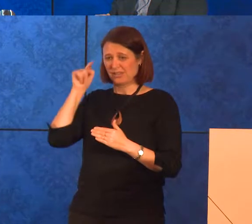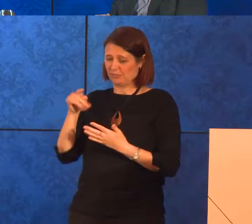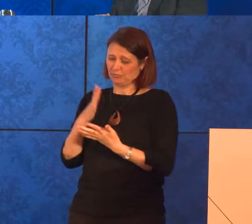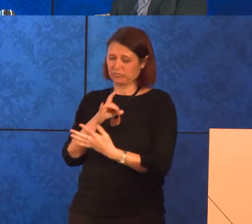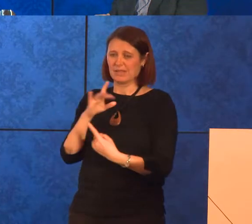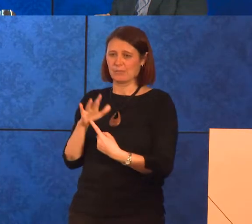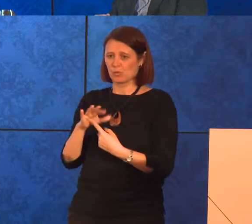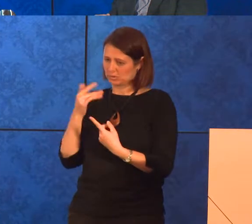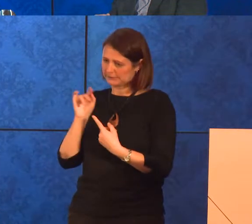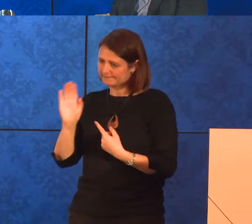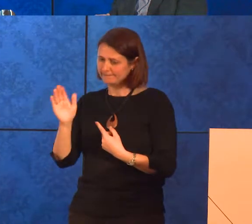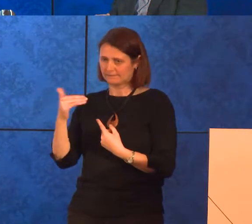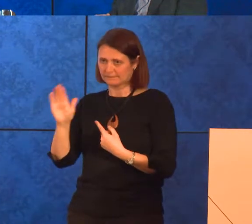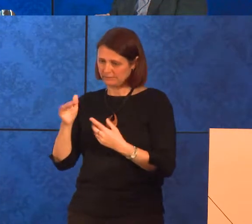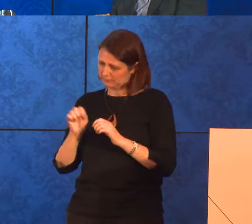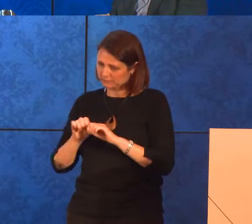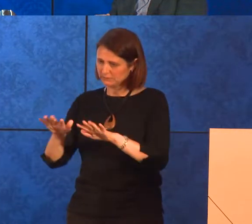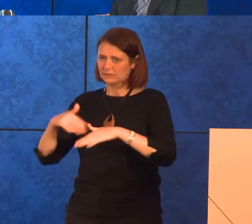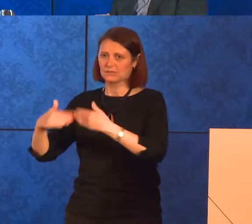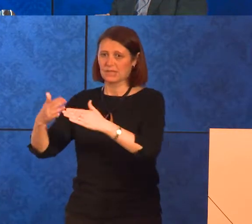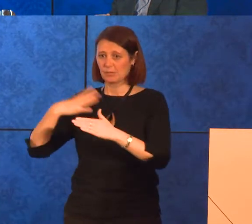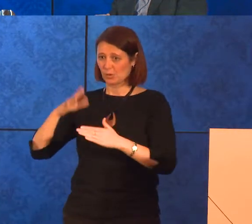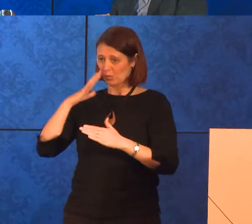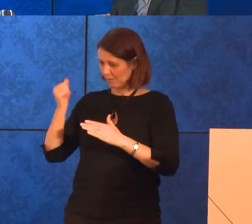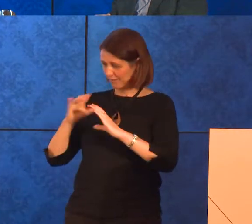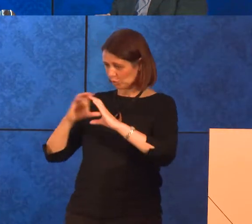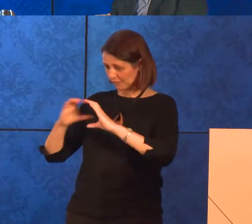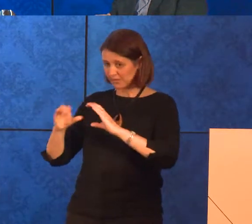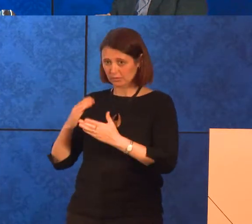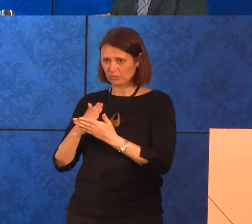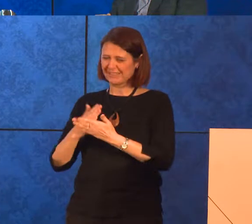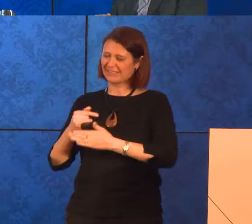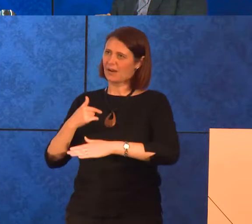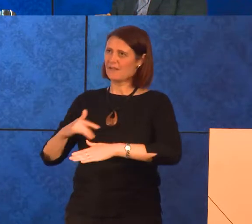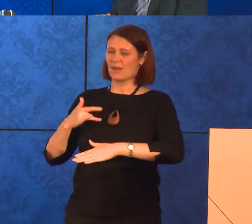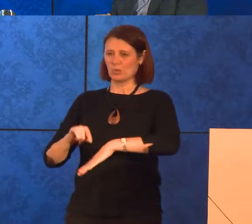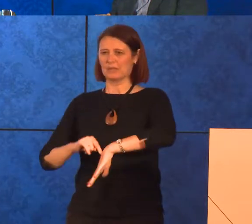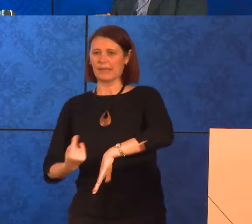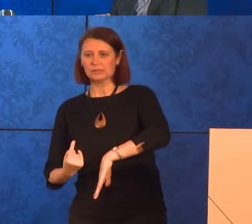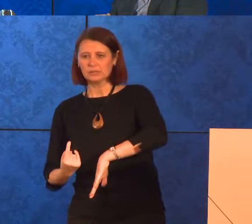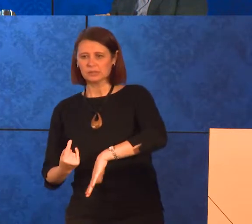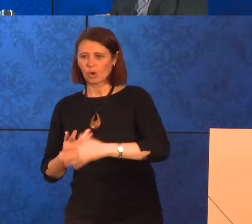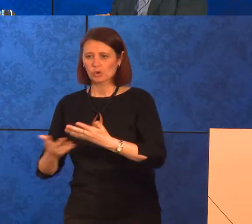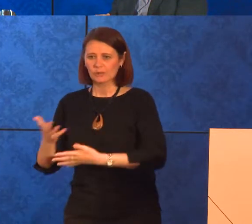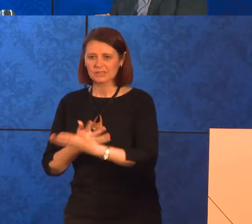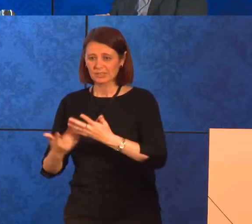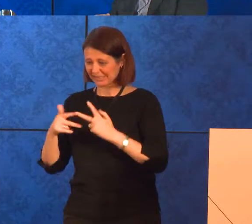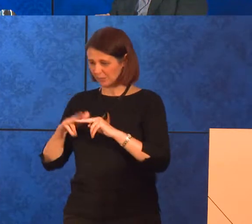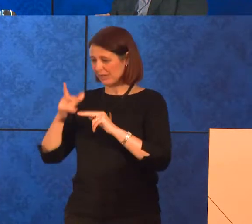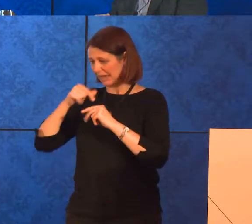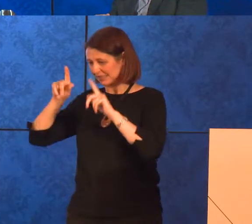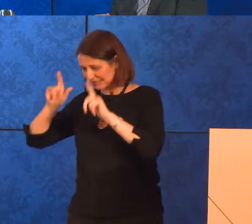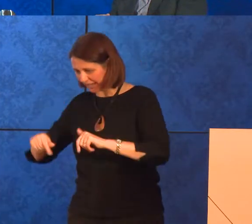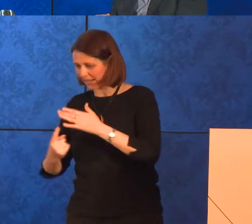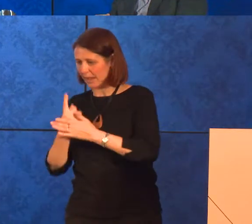it is to keep continuing rolling it out, because once we had those conversations, which was very late on, which, if we can stop that happening